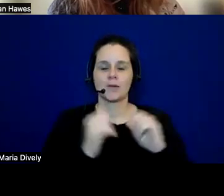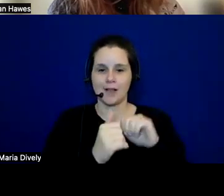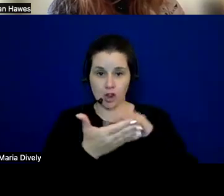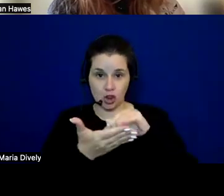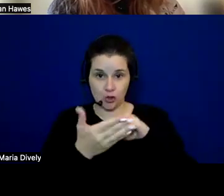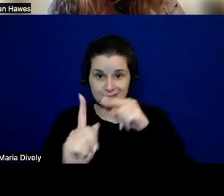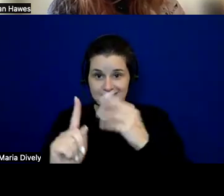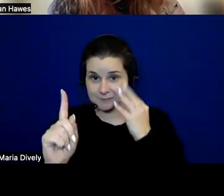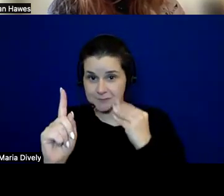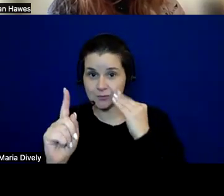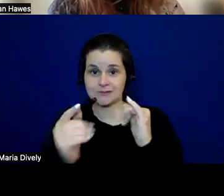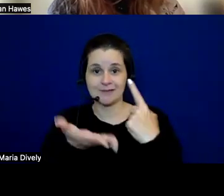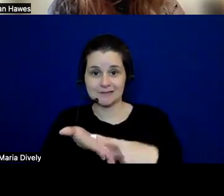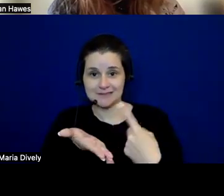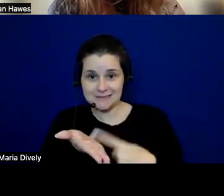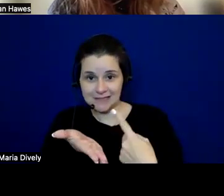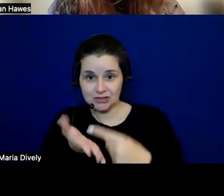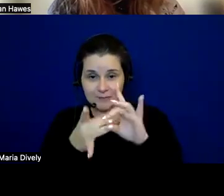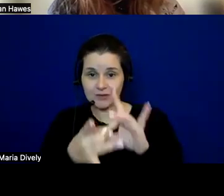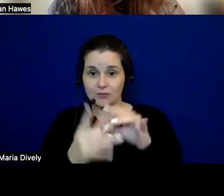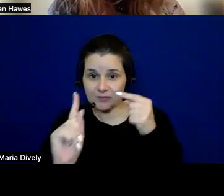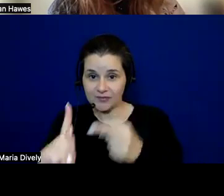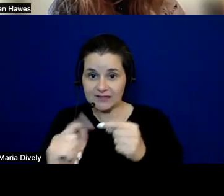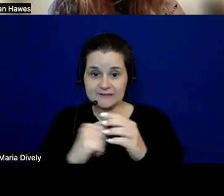this. Let's have a conversation about it. Let's,